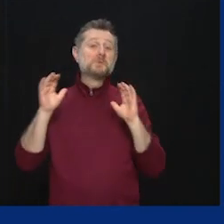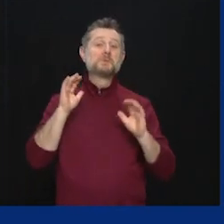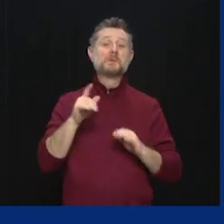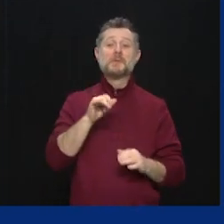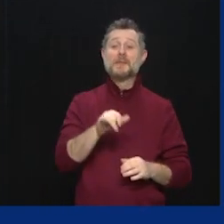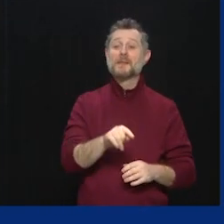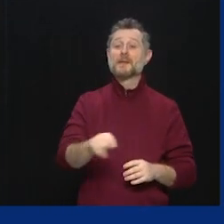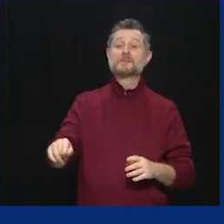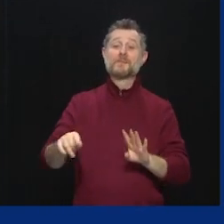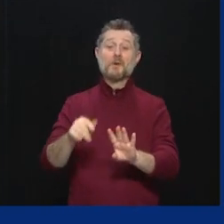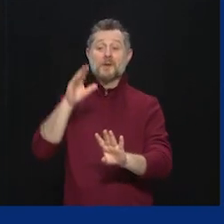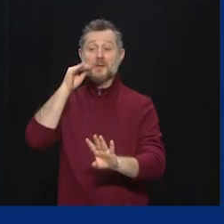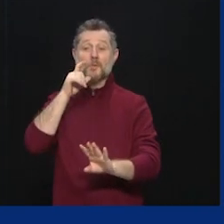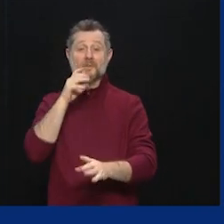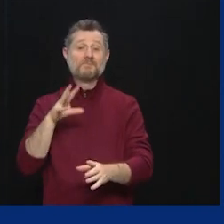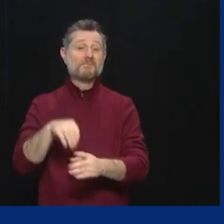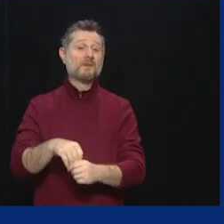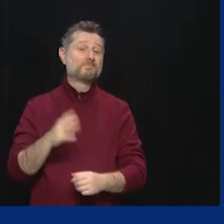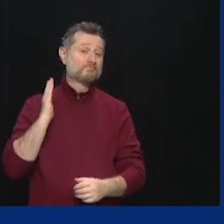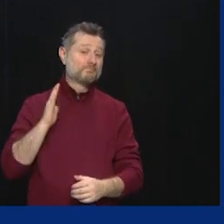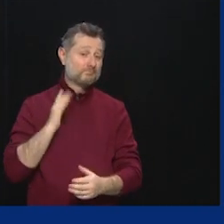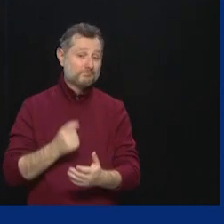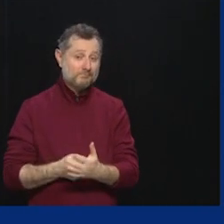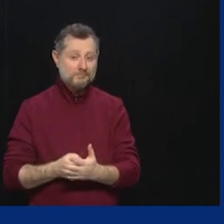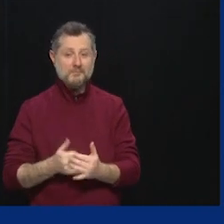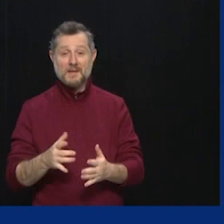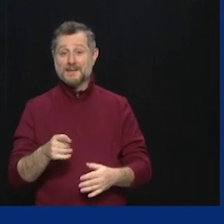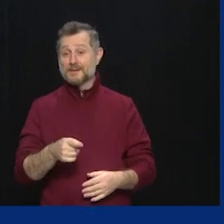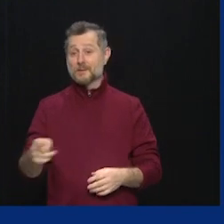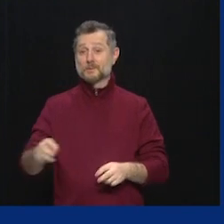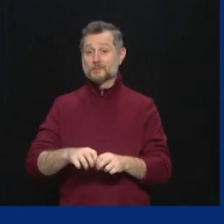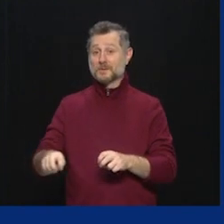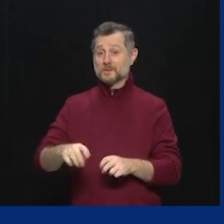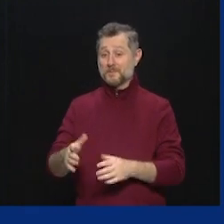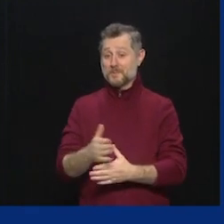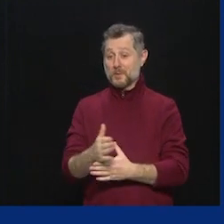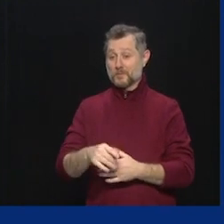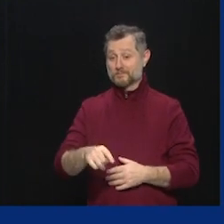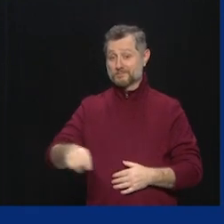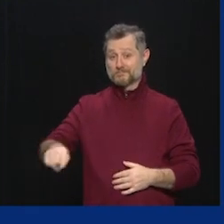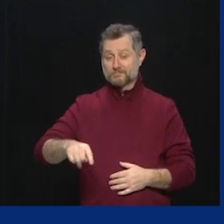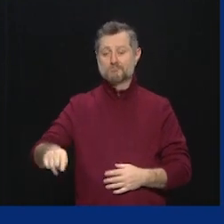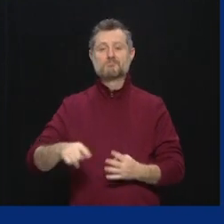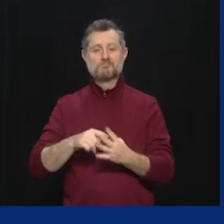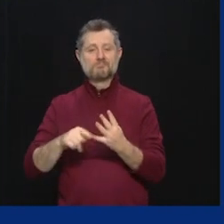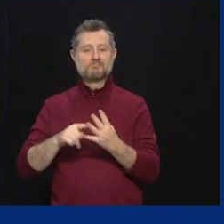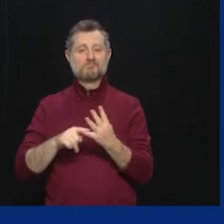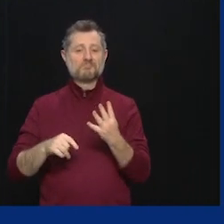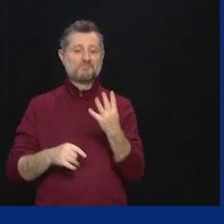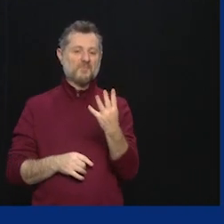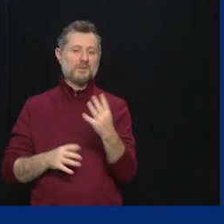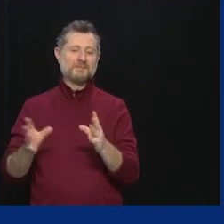in it. But how about this? In that row right there, between the four of them, 16 Stanley Cup rings.